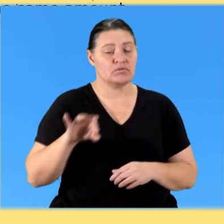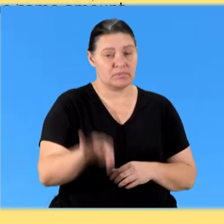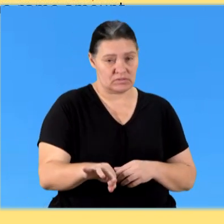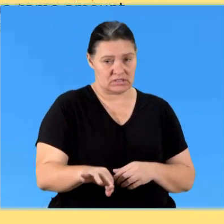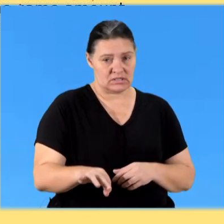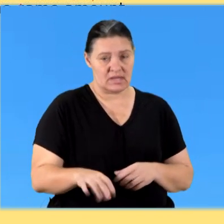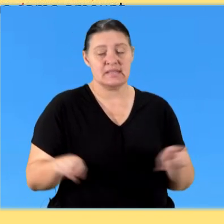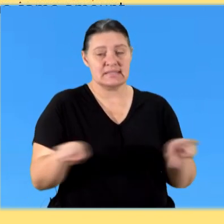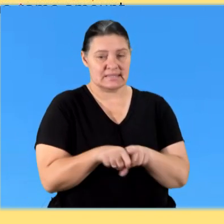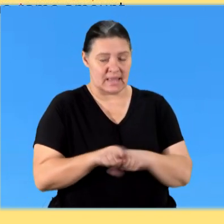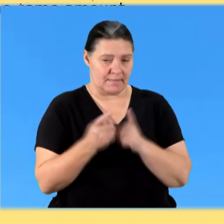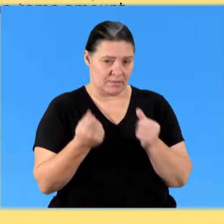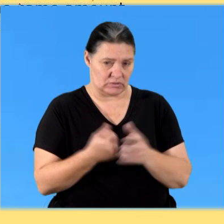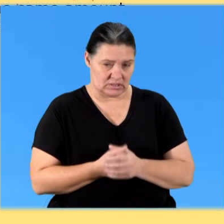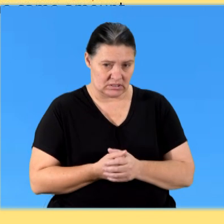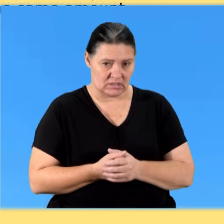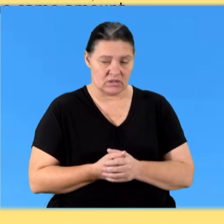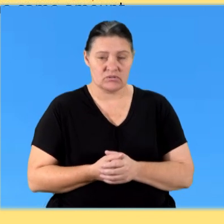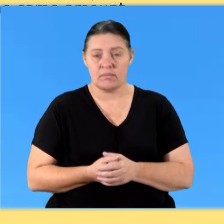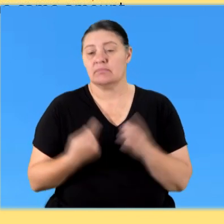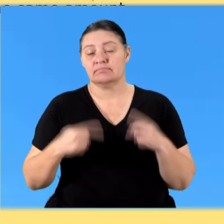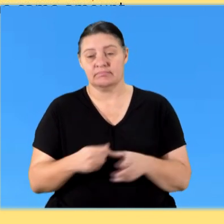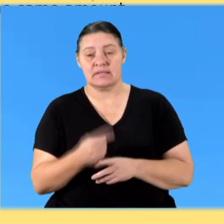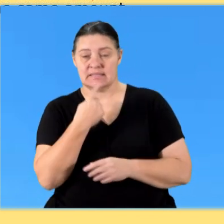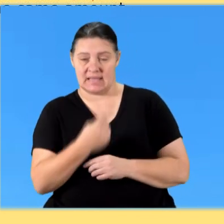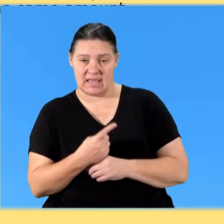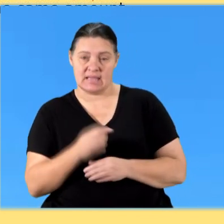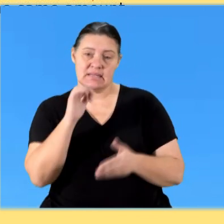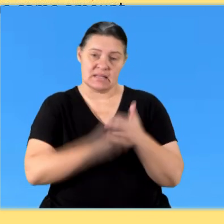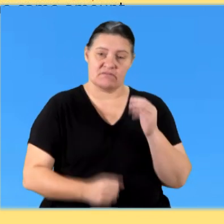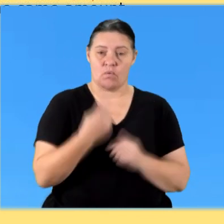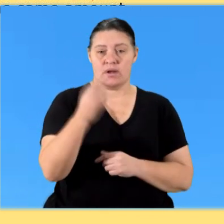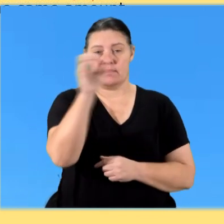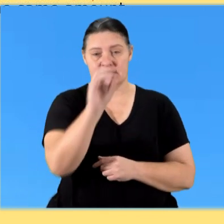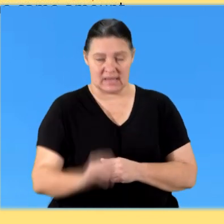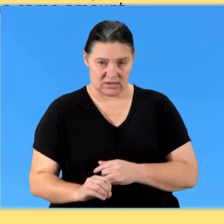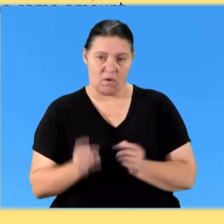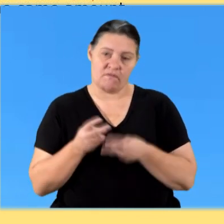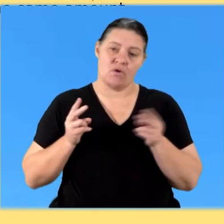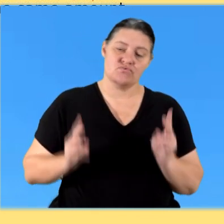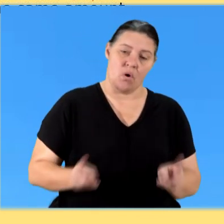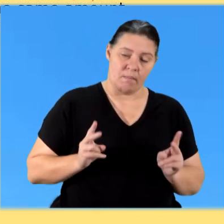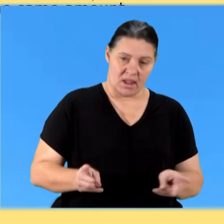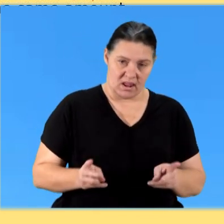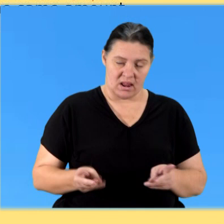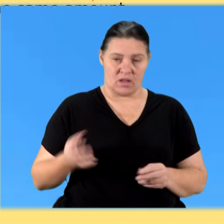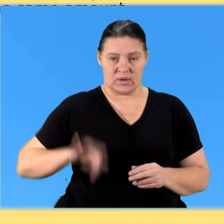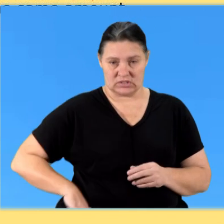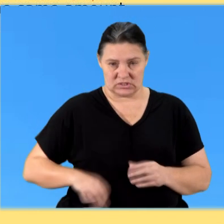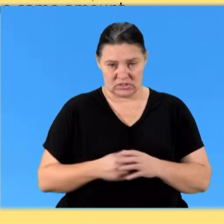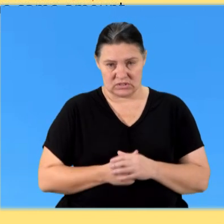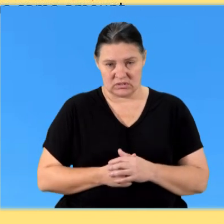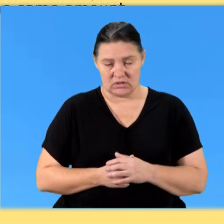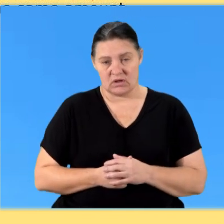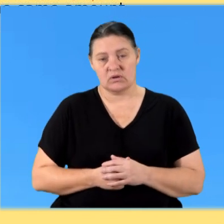contributes the same amount. So I'll come here, then I'll say a deduction of 1% of the normal